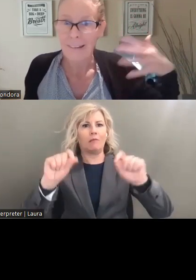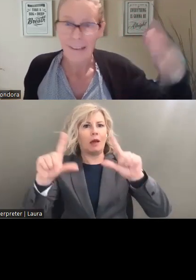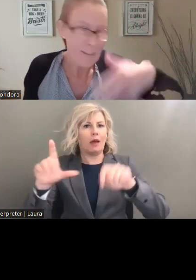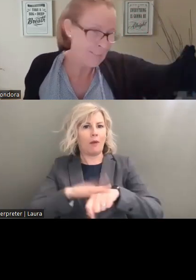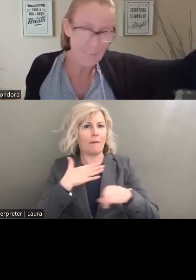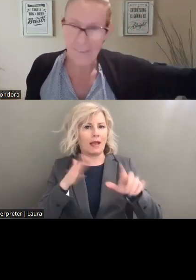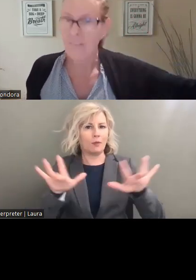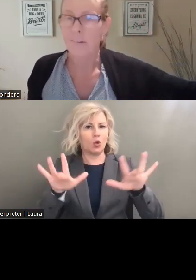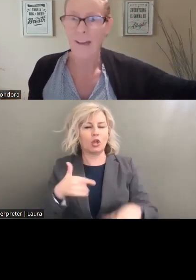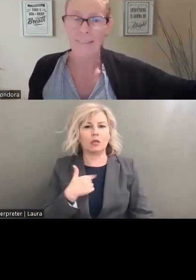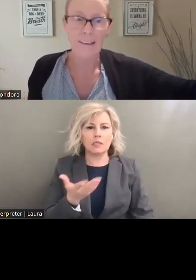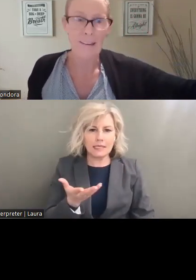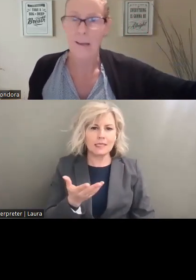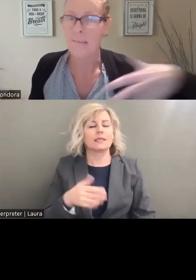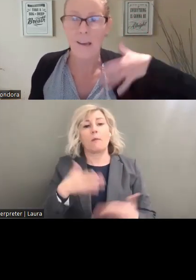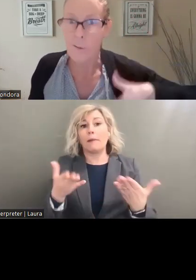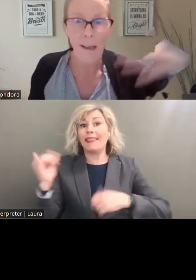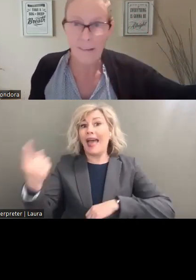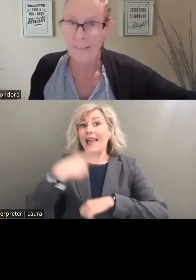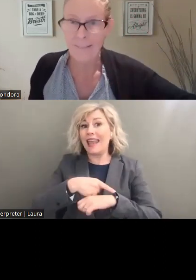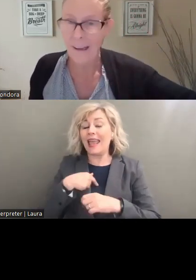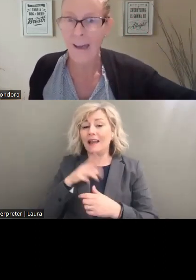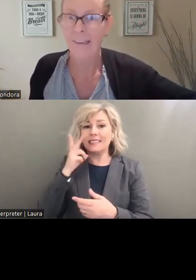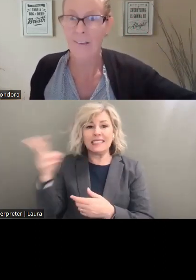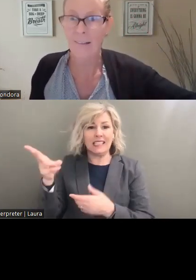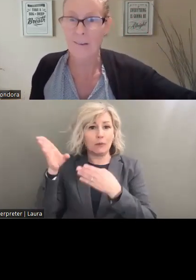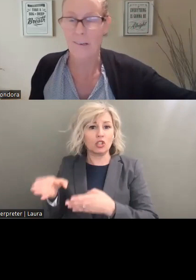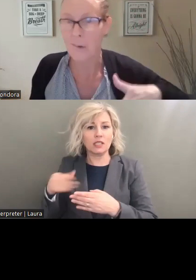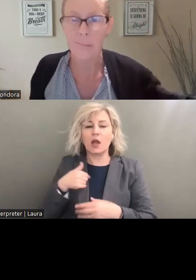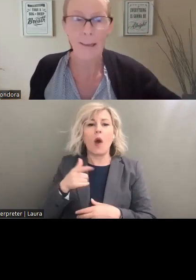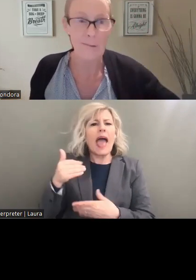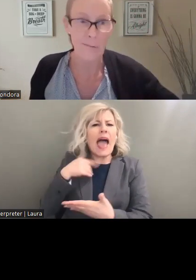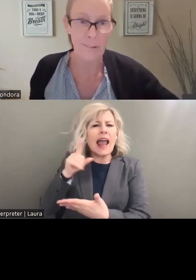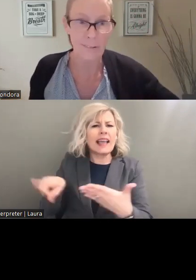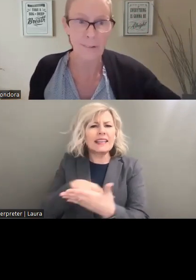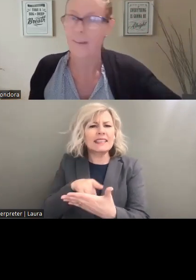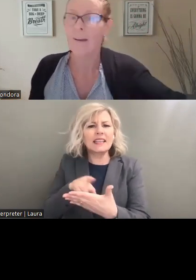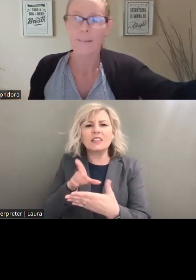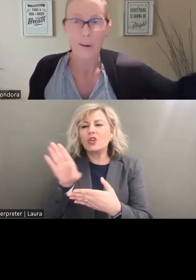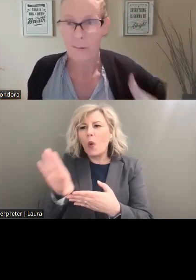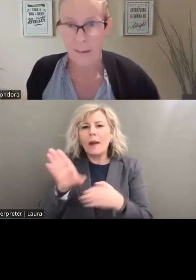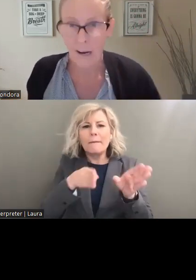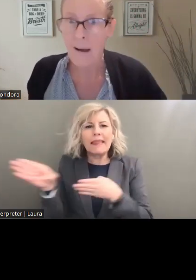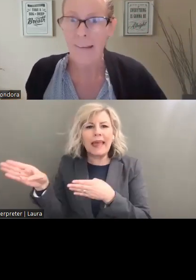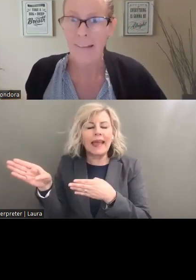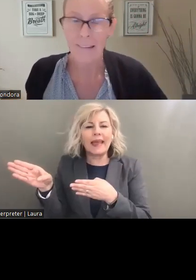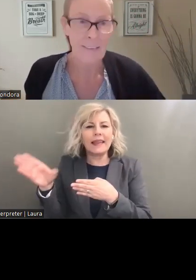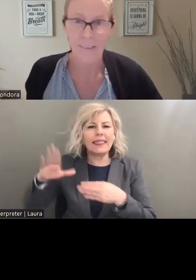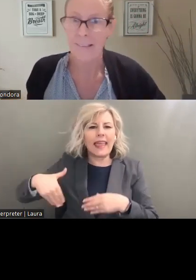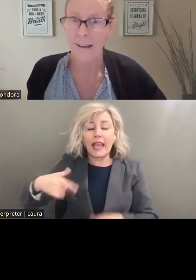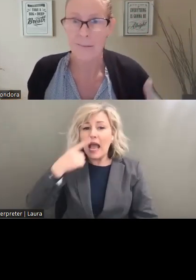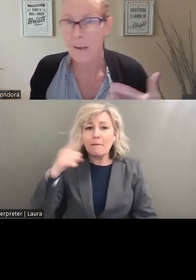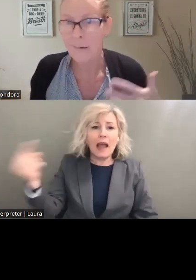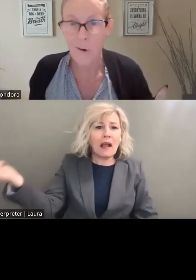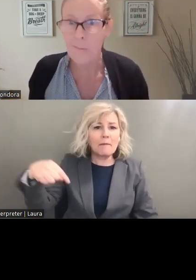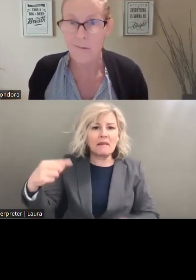someone at the center that day, and I may say, oh, I had a cancellation, your plan is overdue. Come on in,